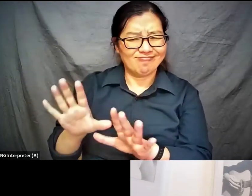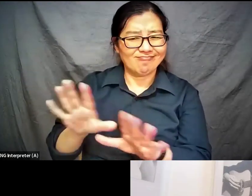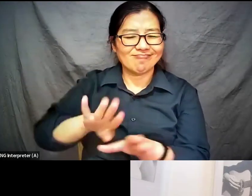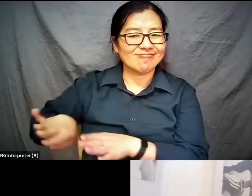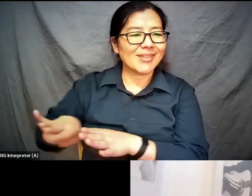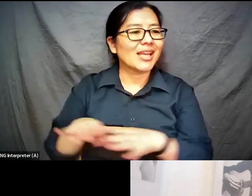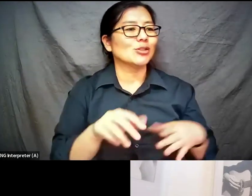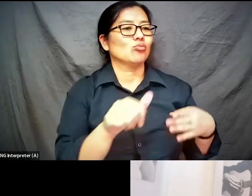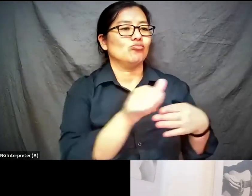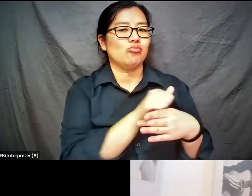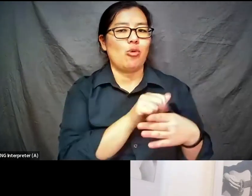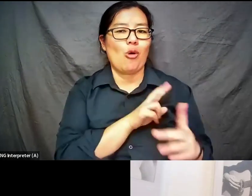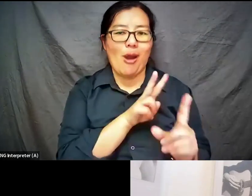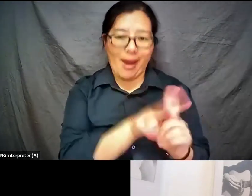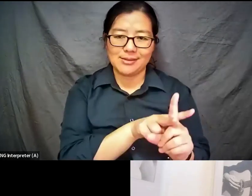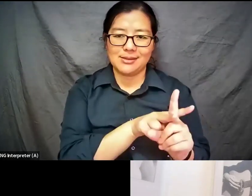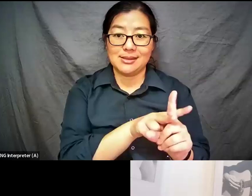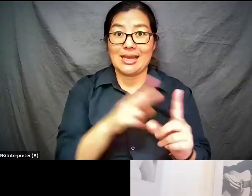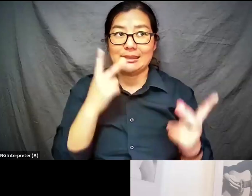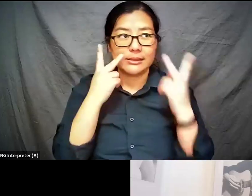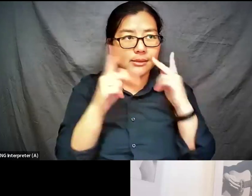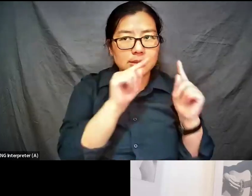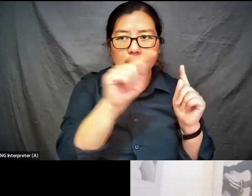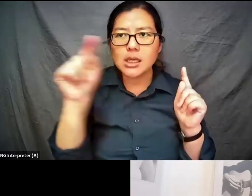who will get like justice from being punished.